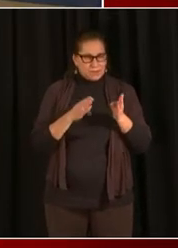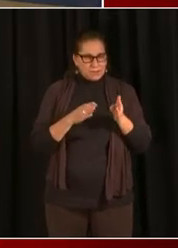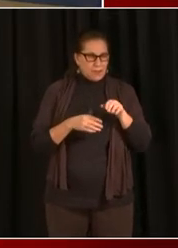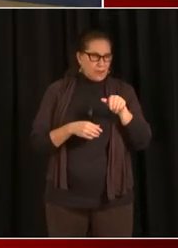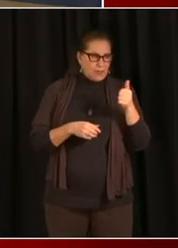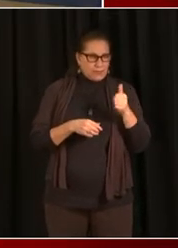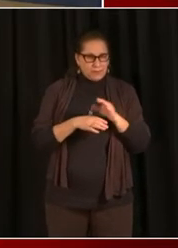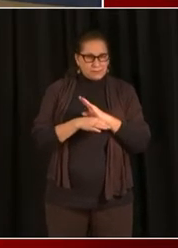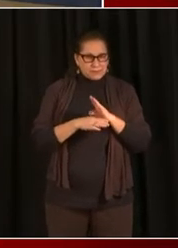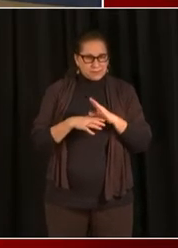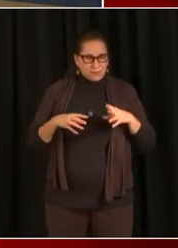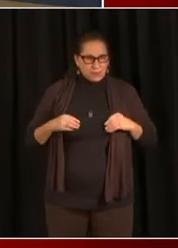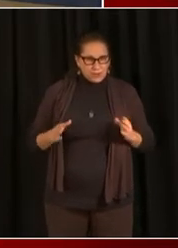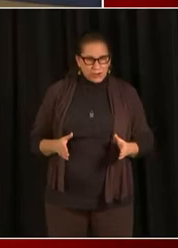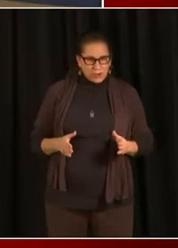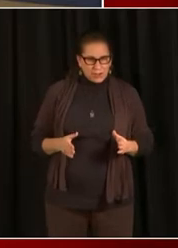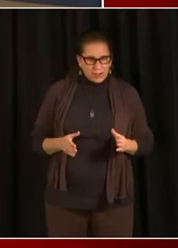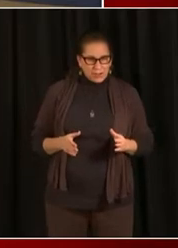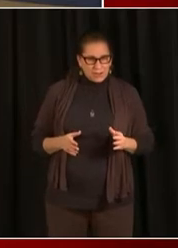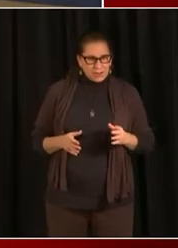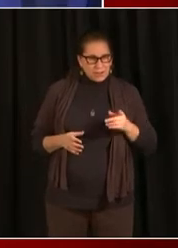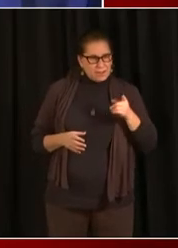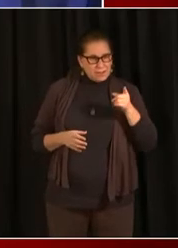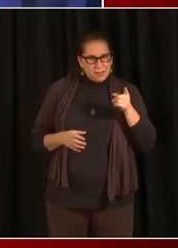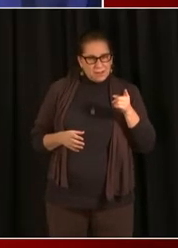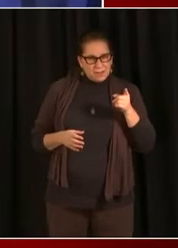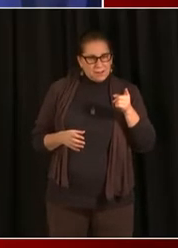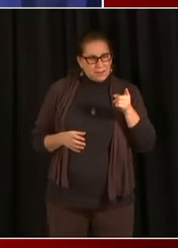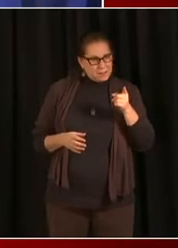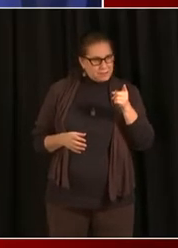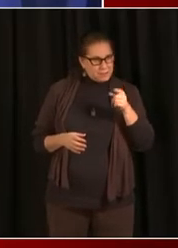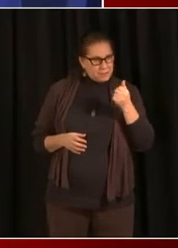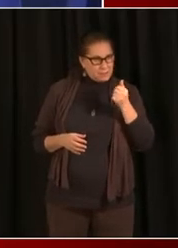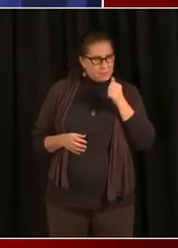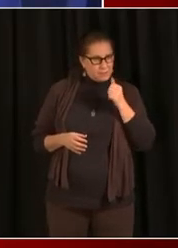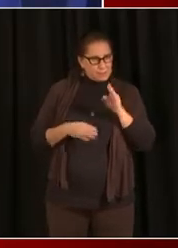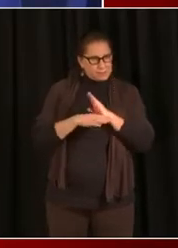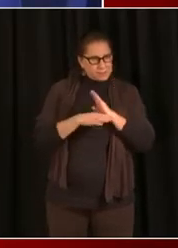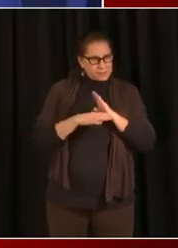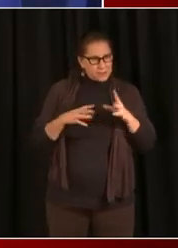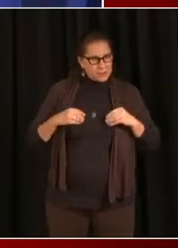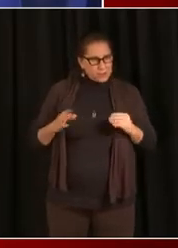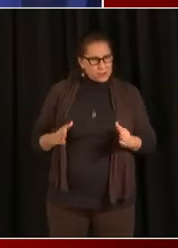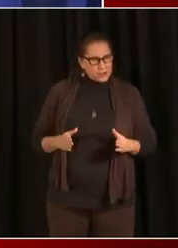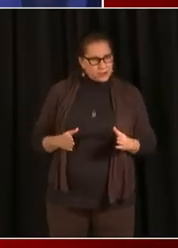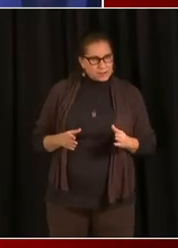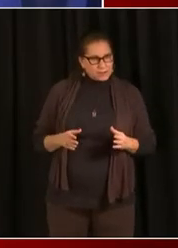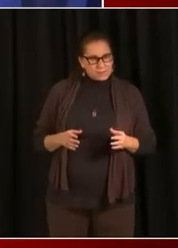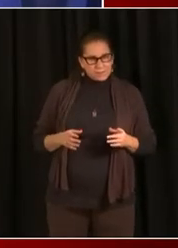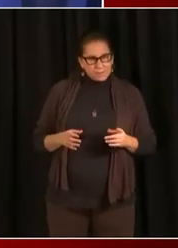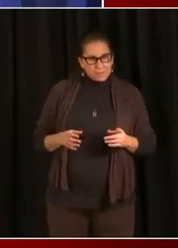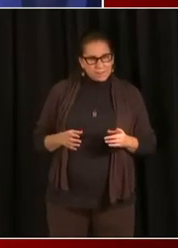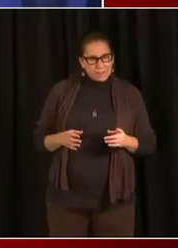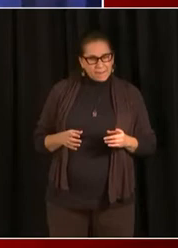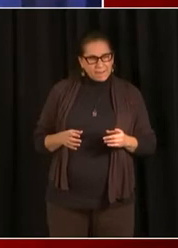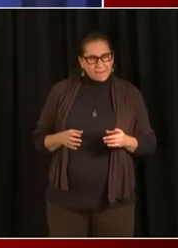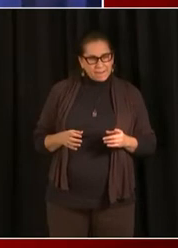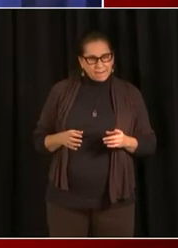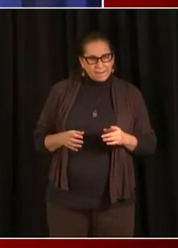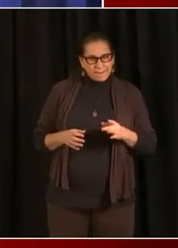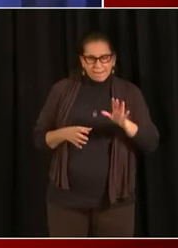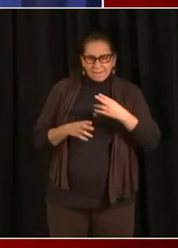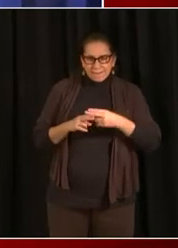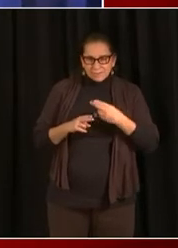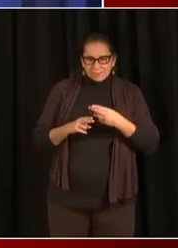we have, one through video and another here in the studio. I'm doing hashtags for that.